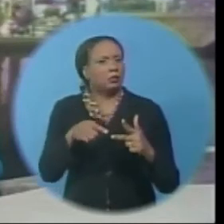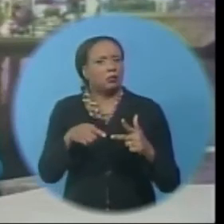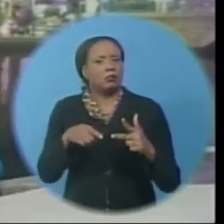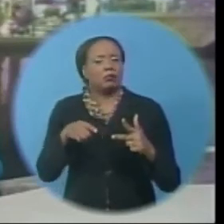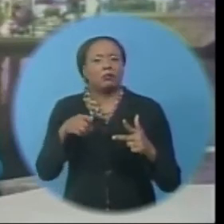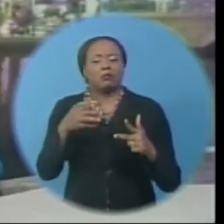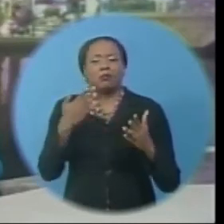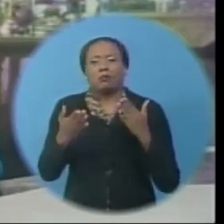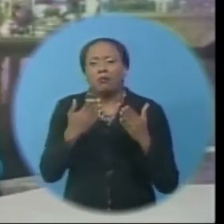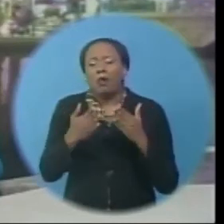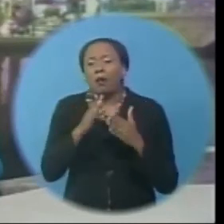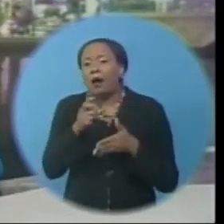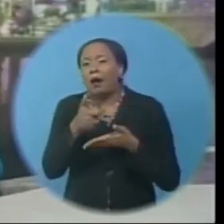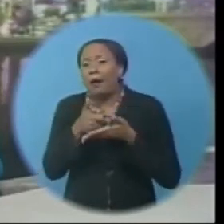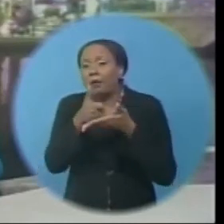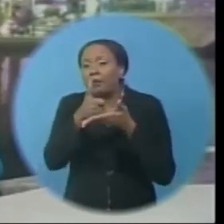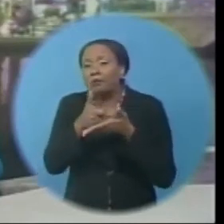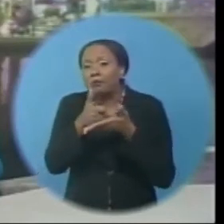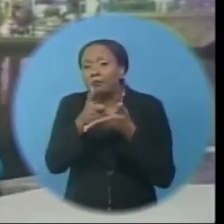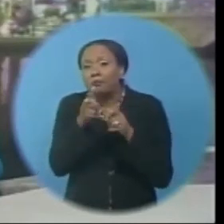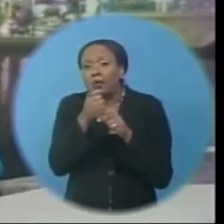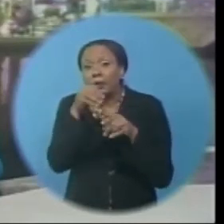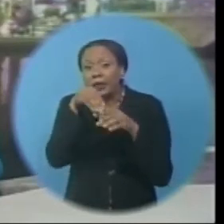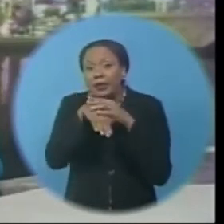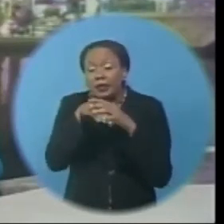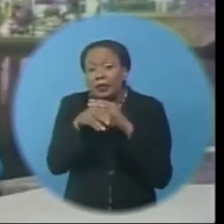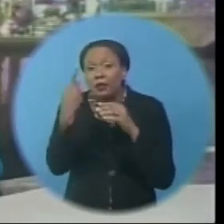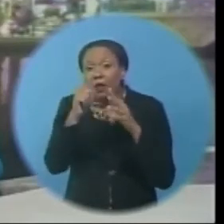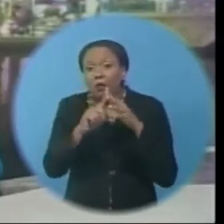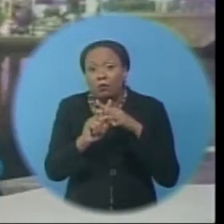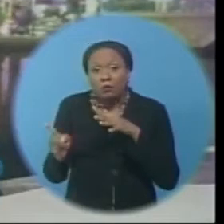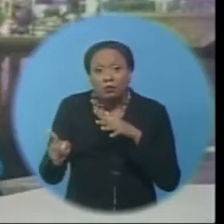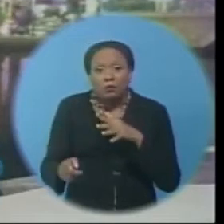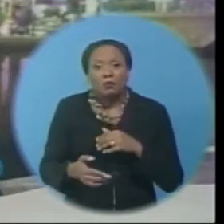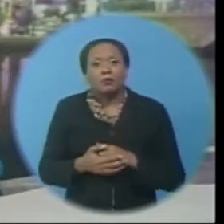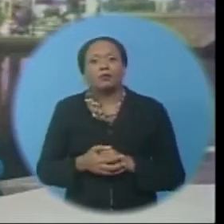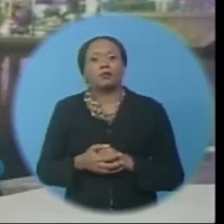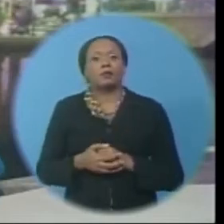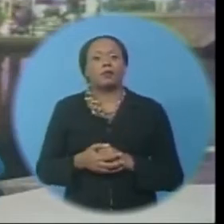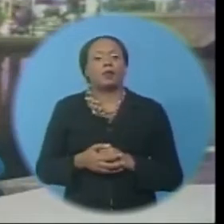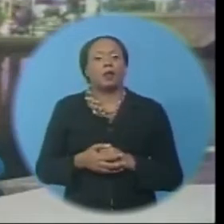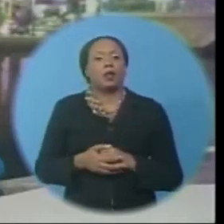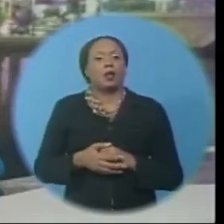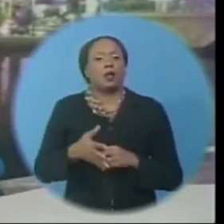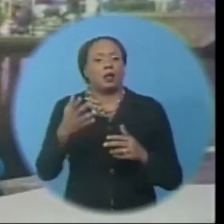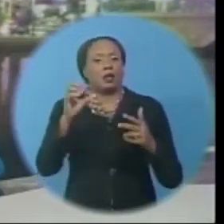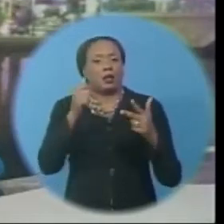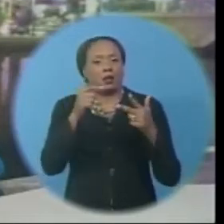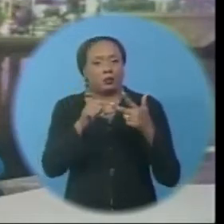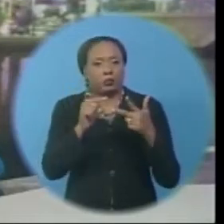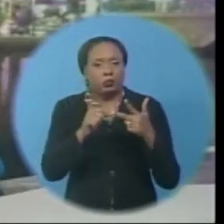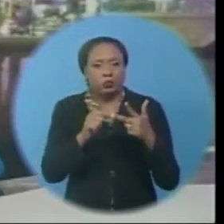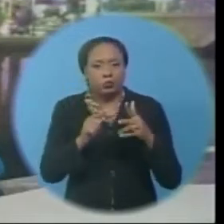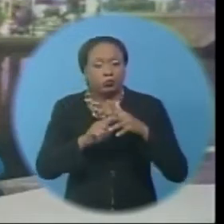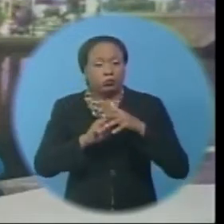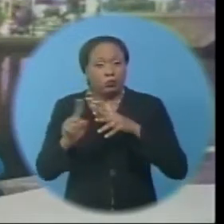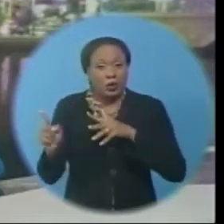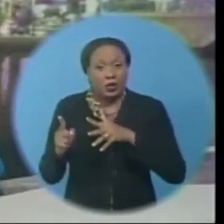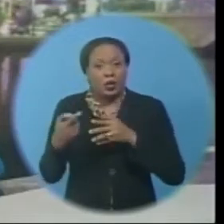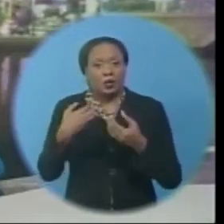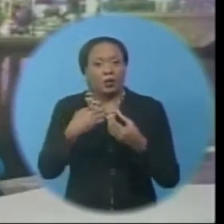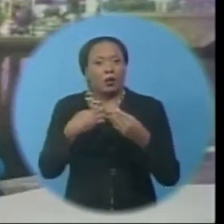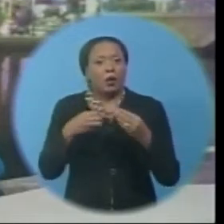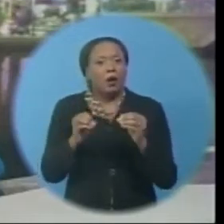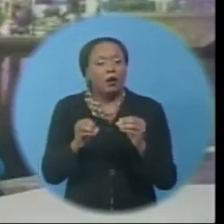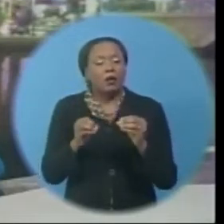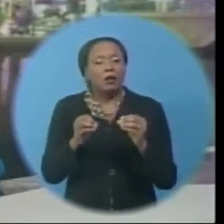from inside. The authorities say the men, including a suspected gang leader, Berger Milo, escaped from a cell at the